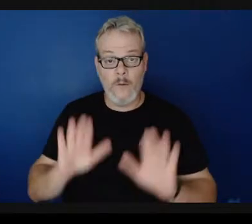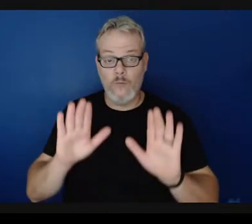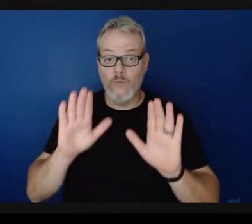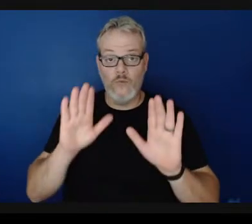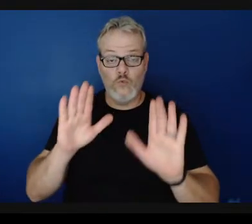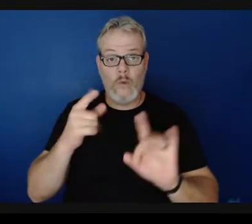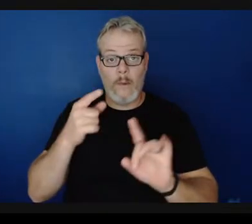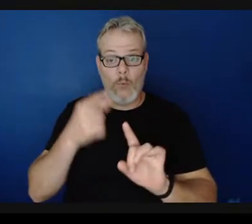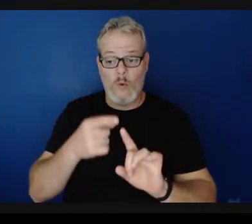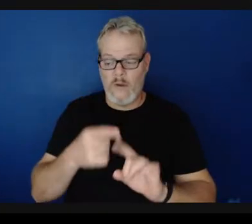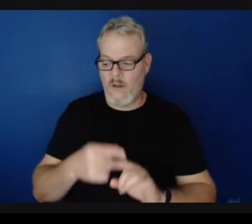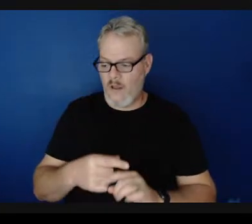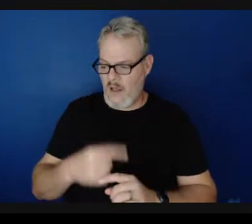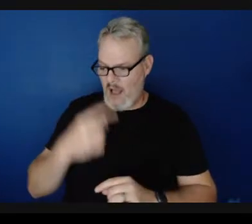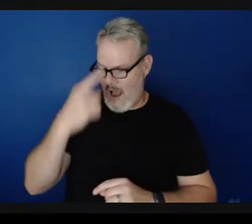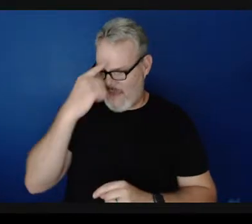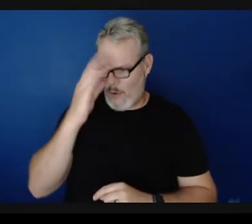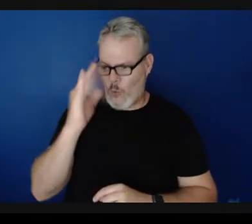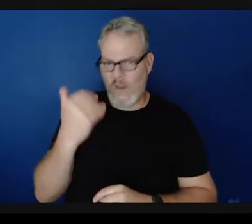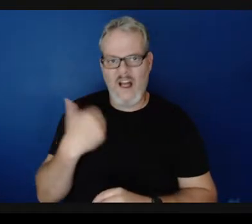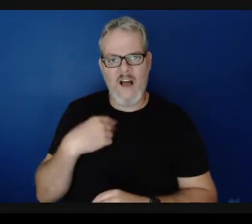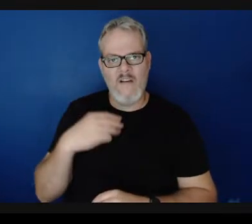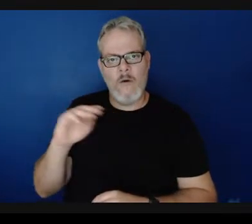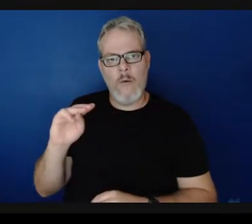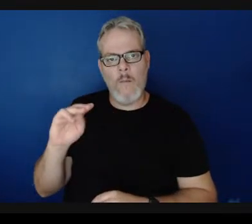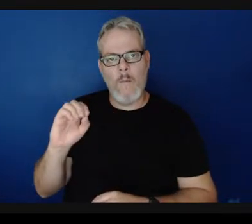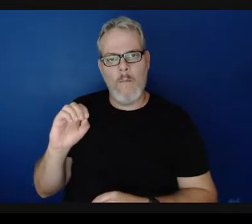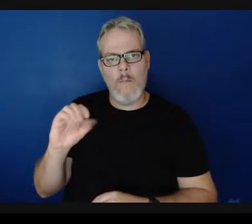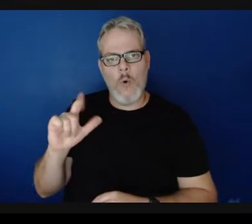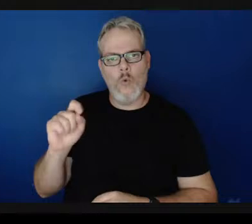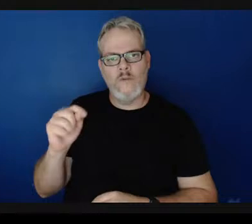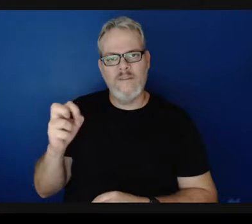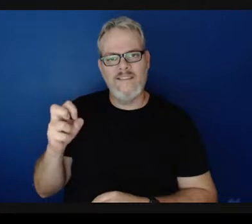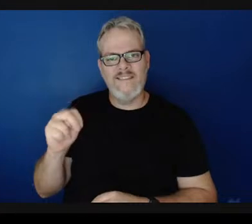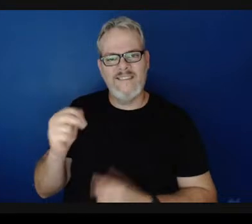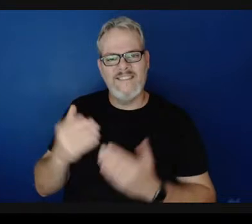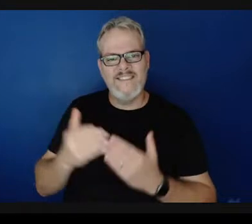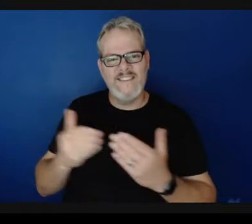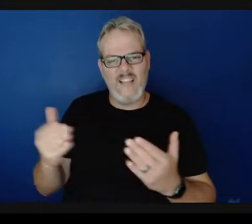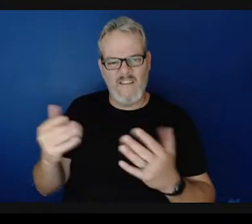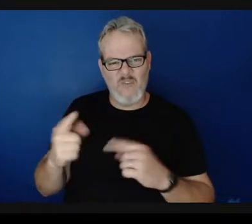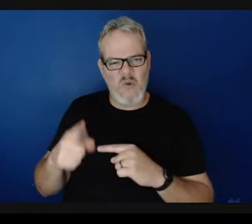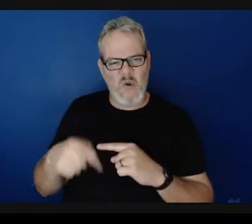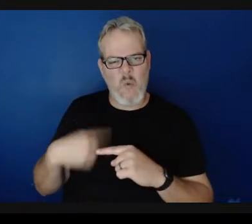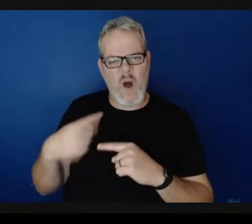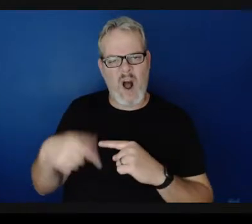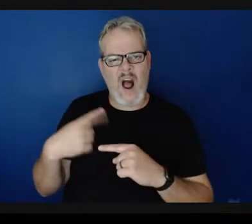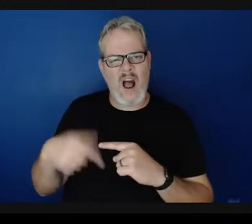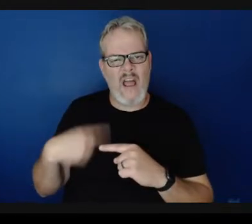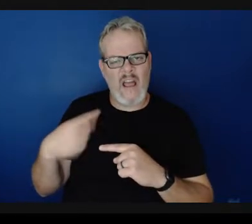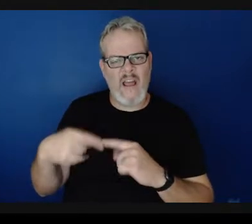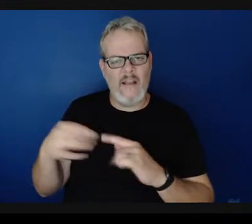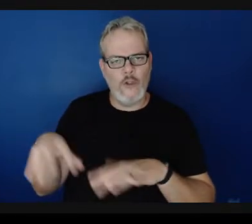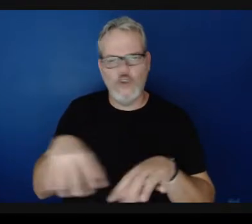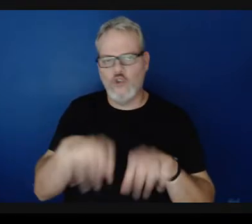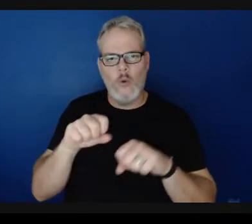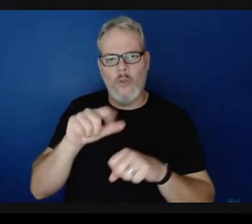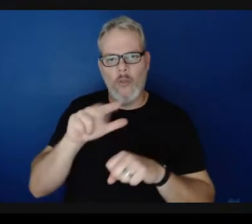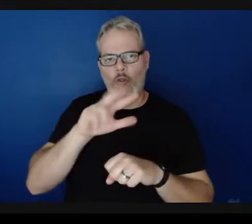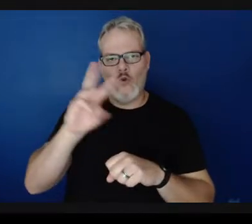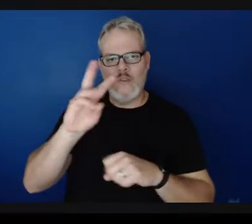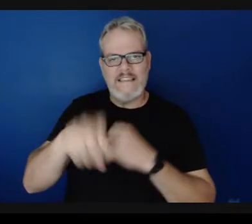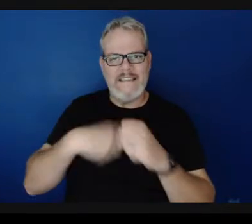going to be molten stuff in that crater under the crater floor for a while if it took 36 years for that 200 feet of Kilauea.